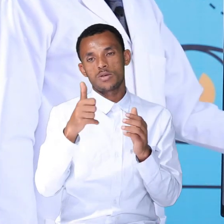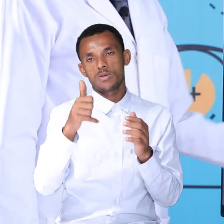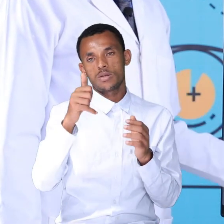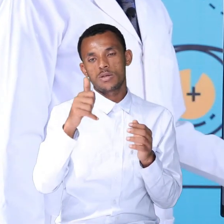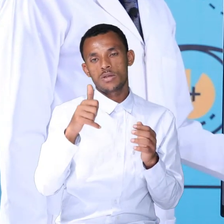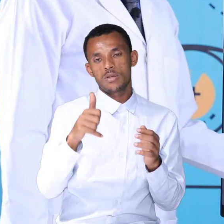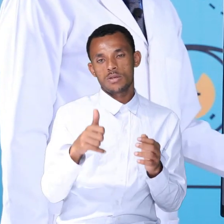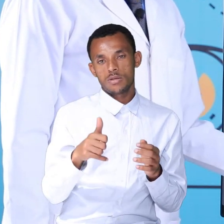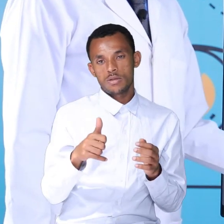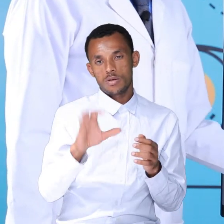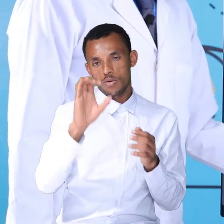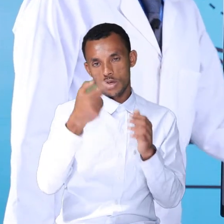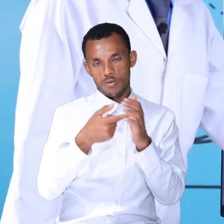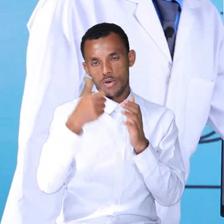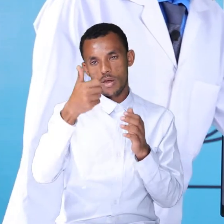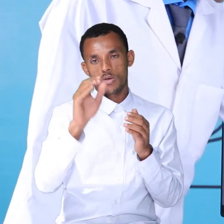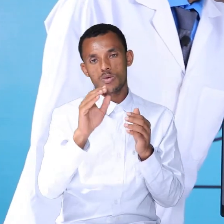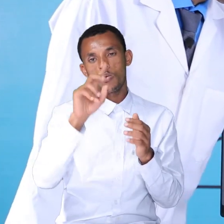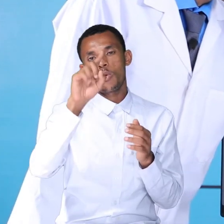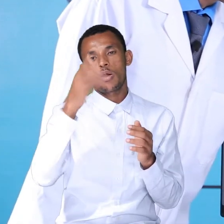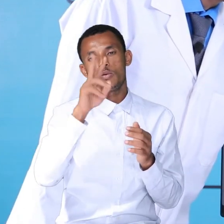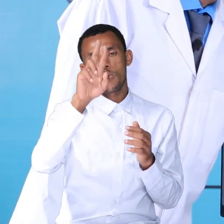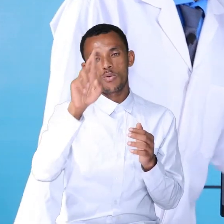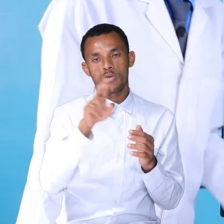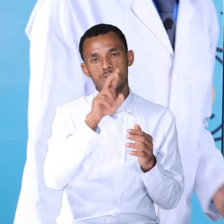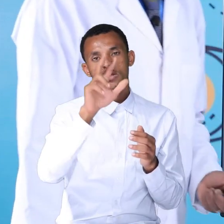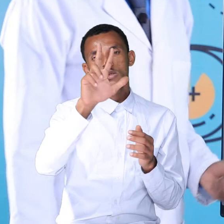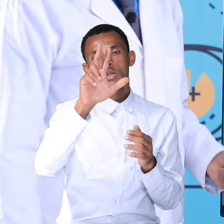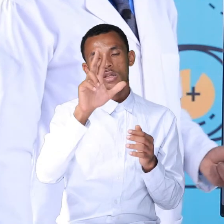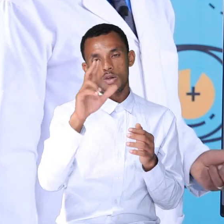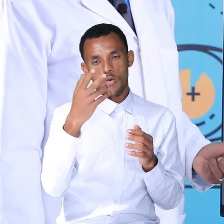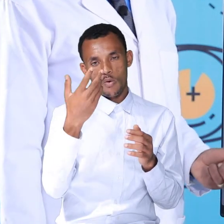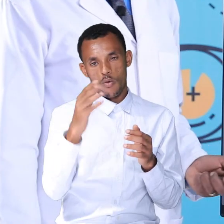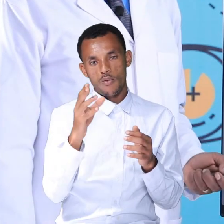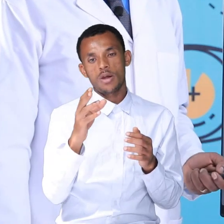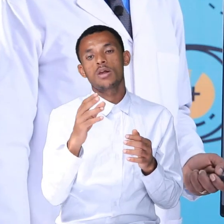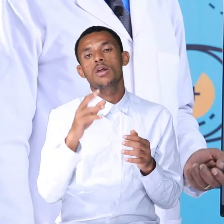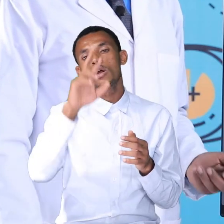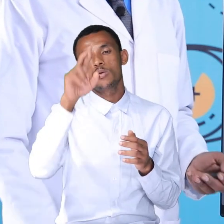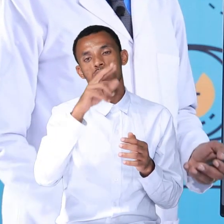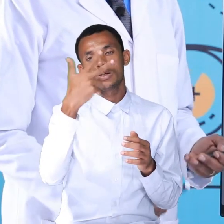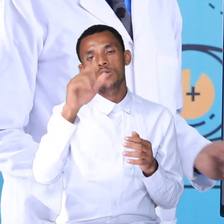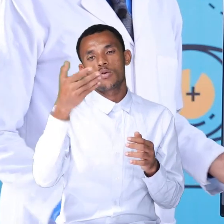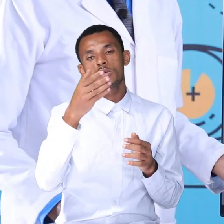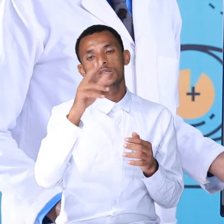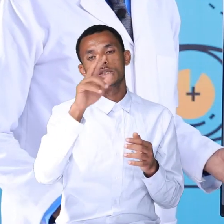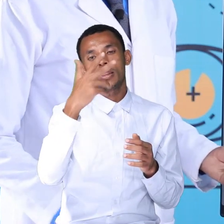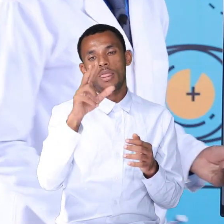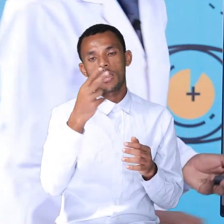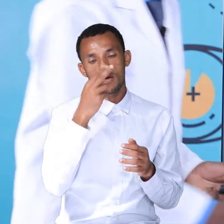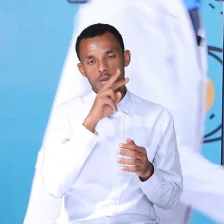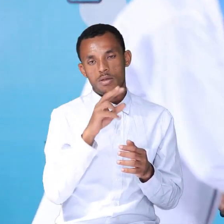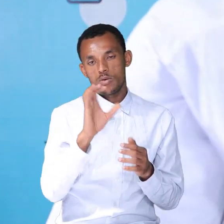is negative 6 over negative 6 root 13. Cosine of A is equal to 1 over root 13 or root 13 over 13 it